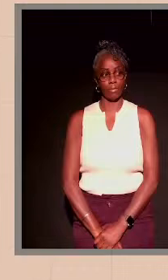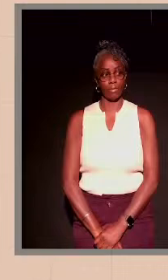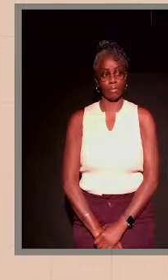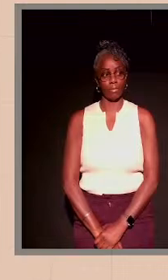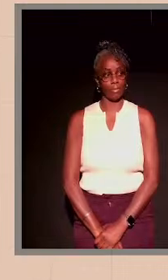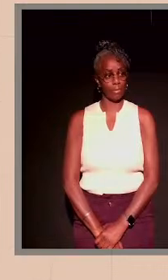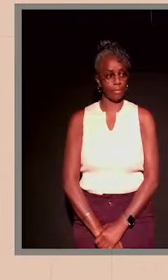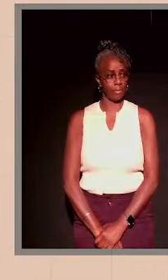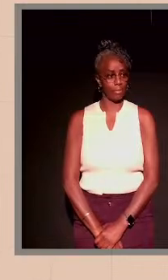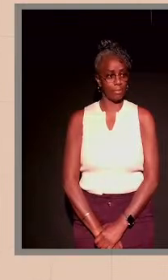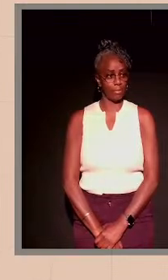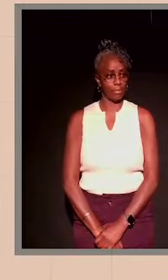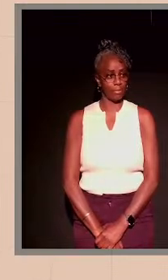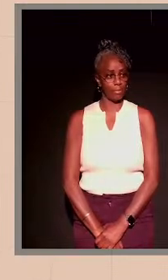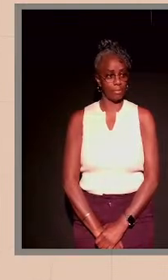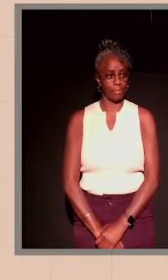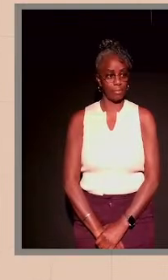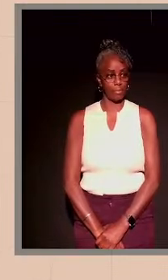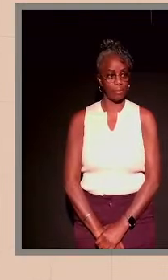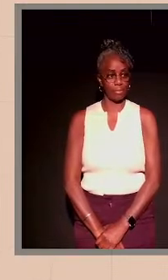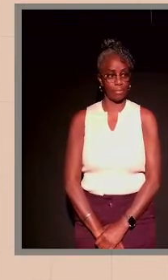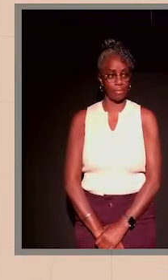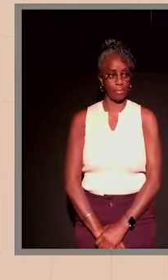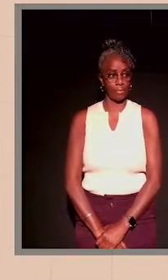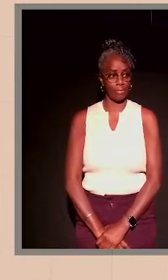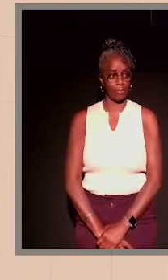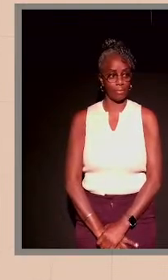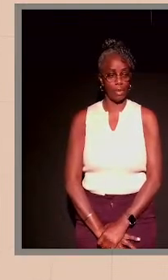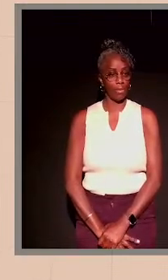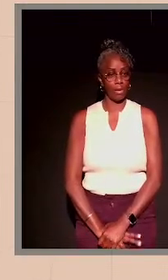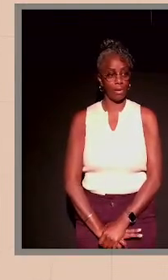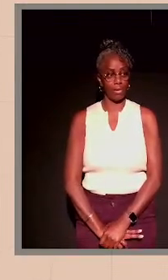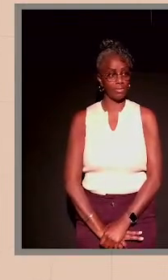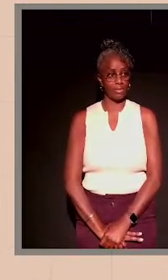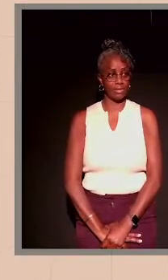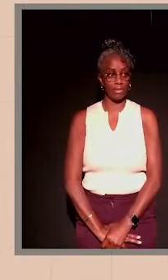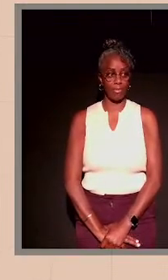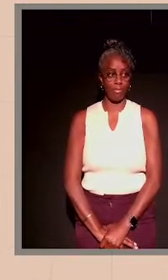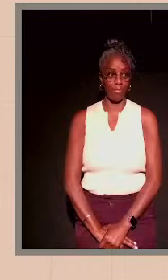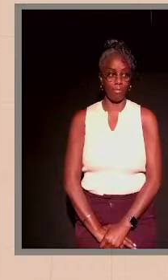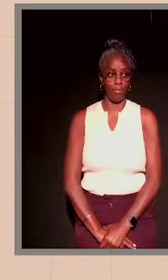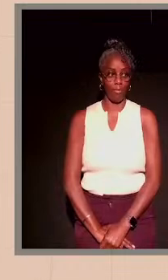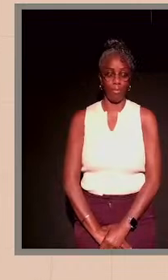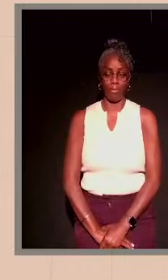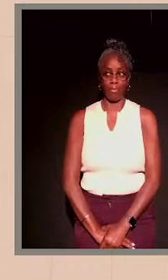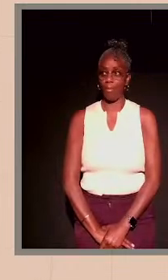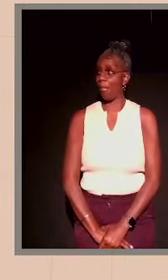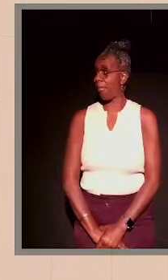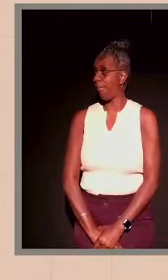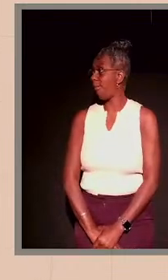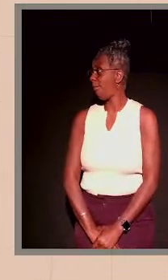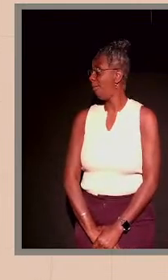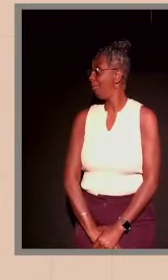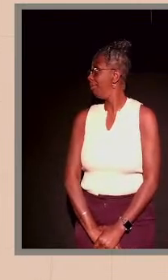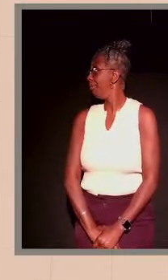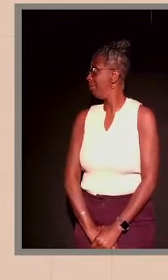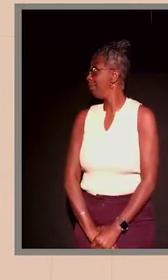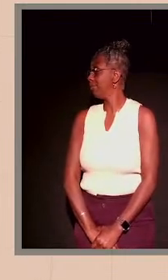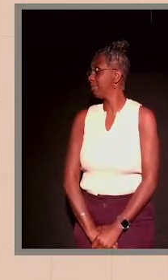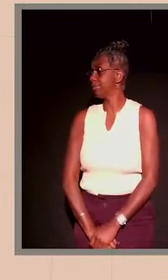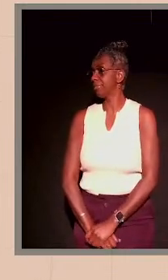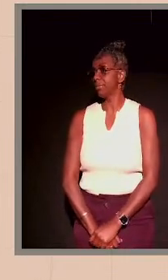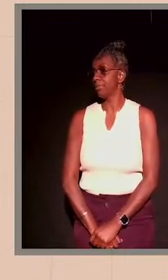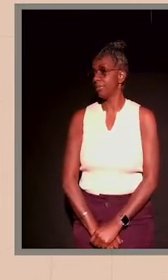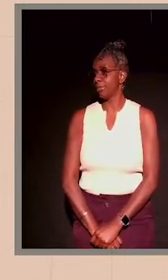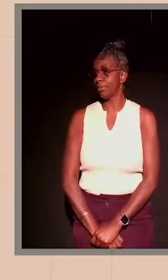in a way that would enable me to access its parameters without having to spend an inordinate amount of time